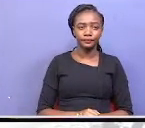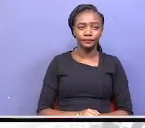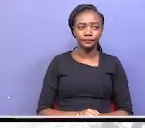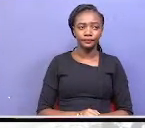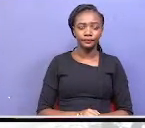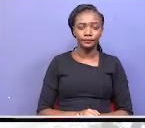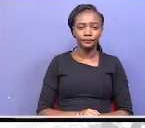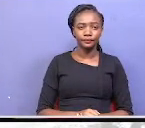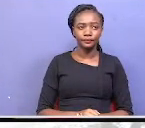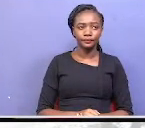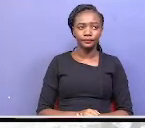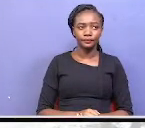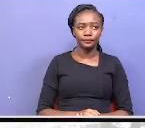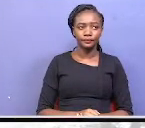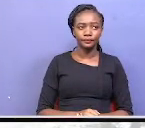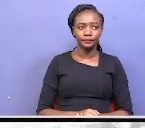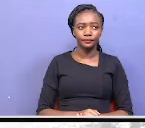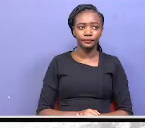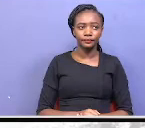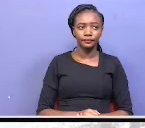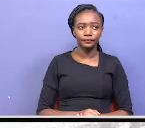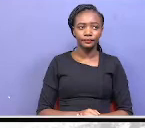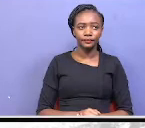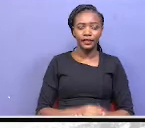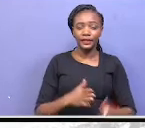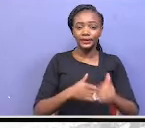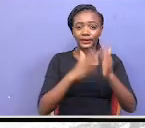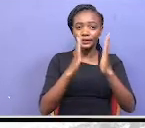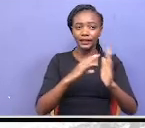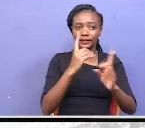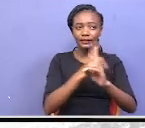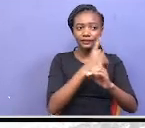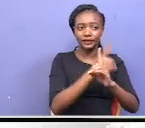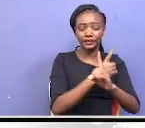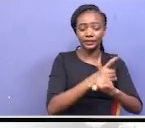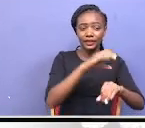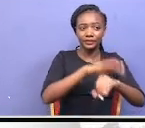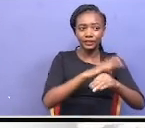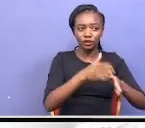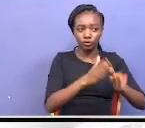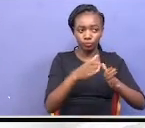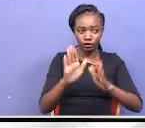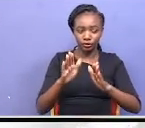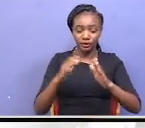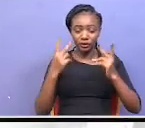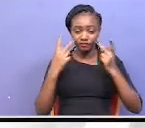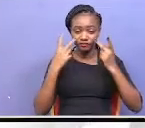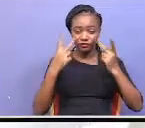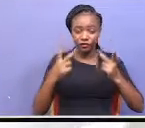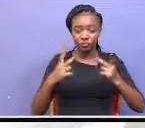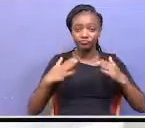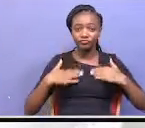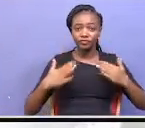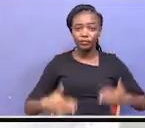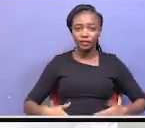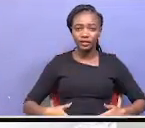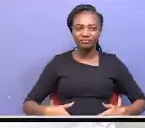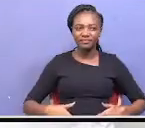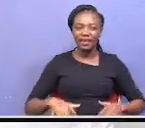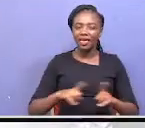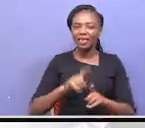May he rest in peace. Amen. Viongozi mbalimbali wakipata nafasi ya kutazama mwili wa mwenda zake, na kwa